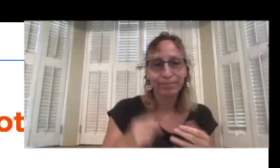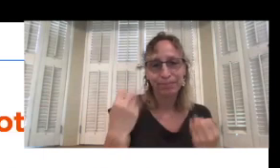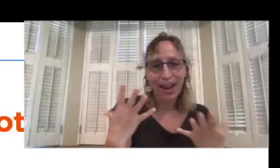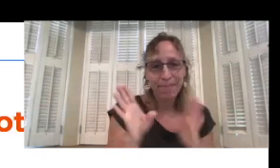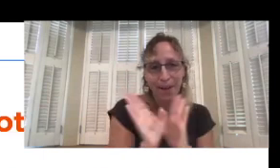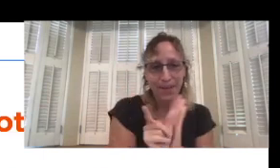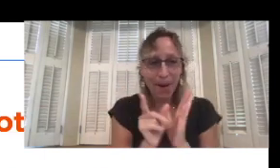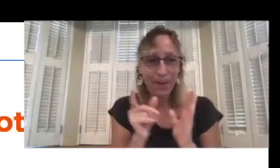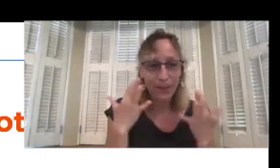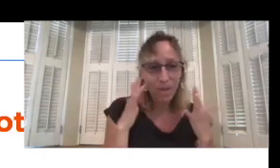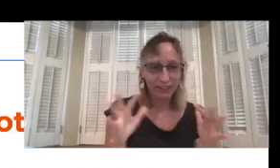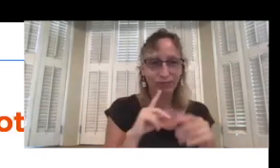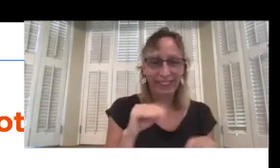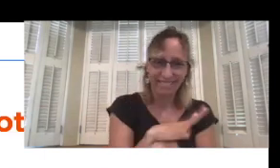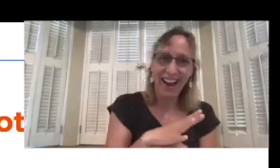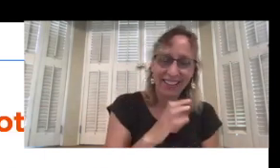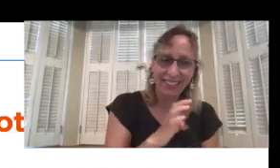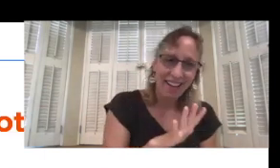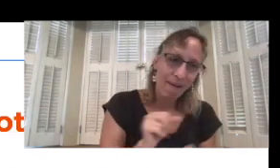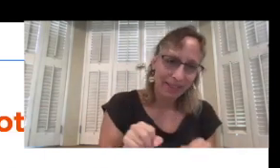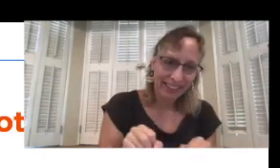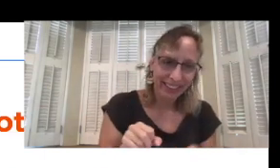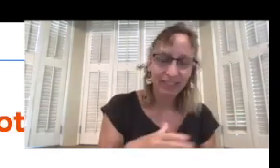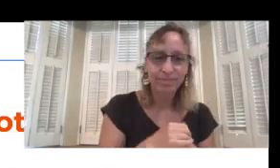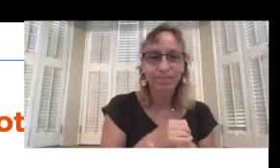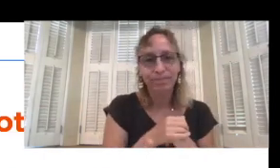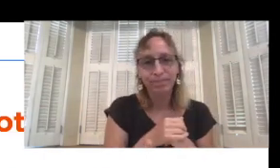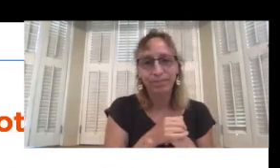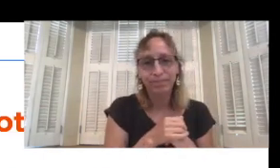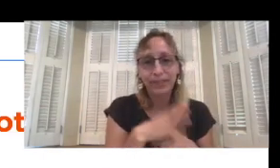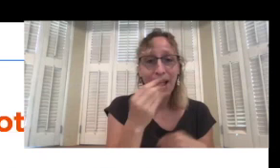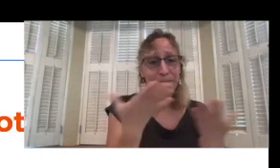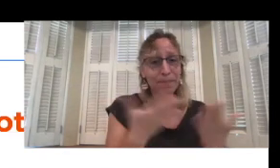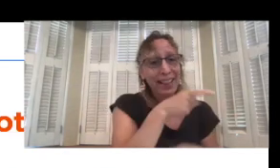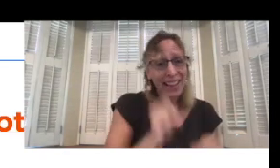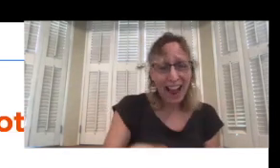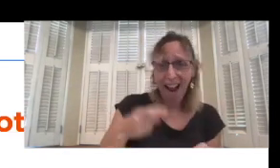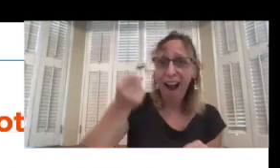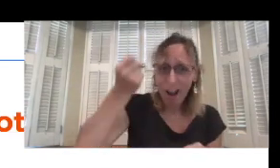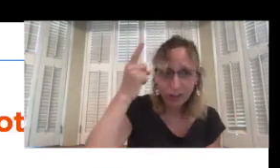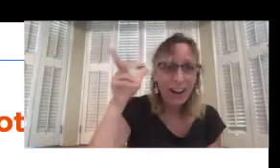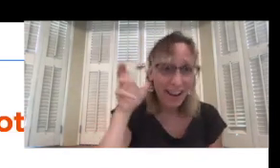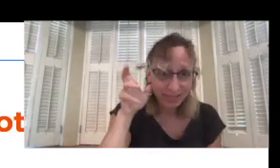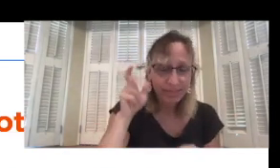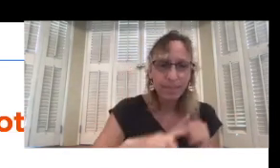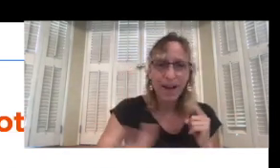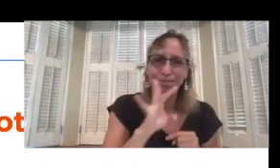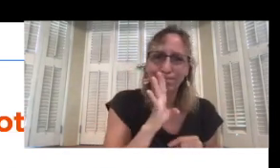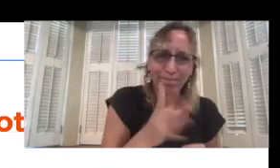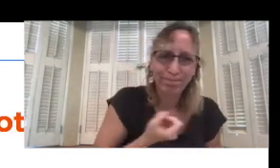to follow. So a lot of background noise can affect a deaf child's ability to access the